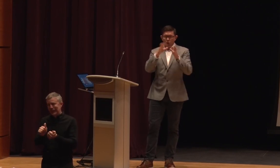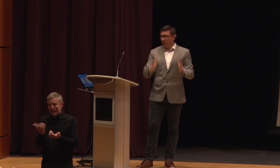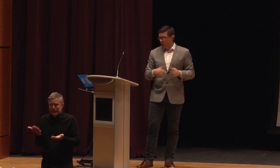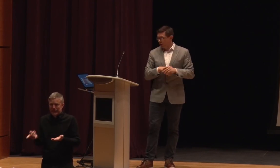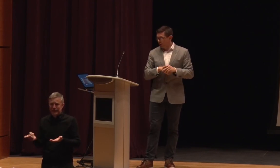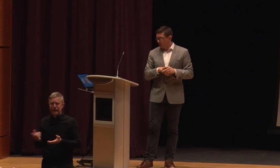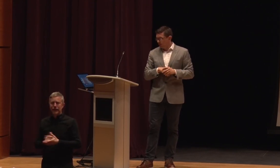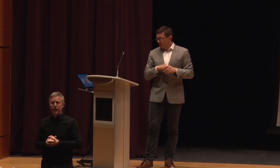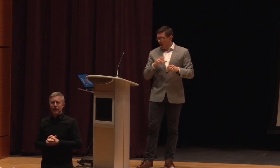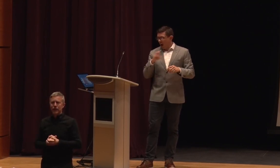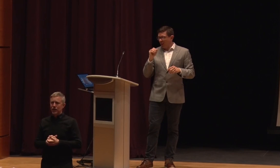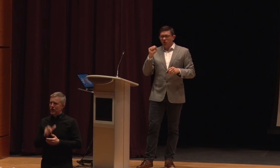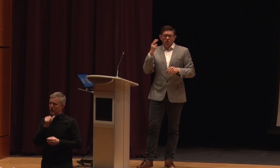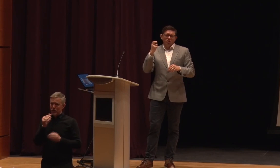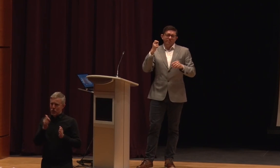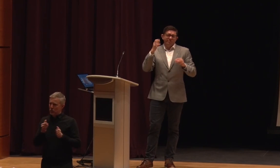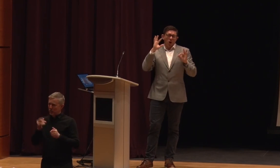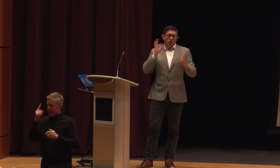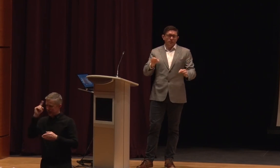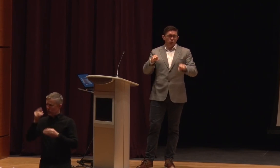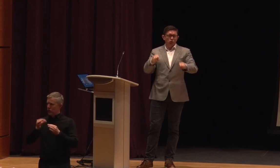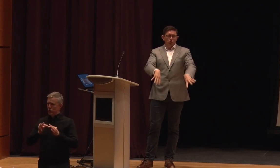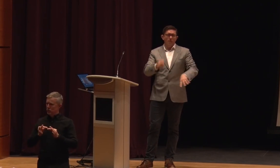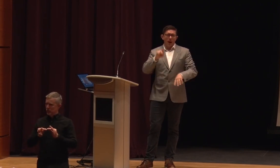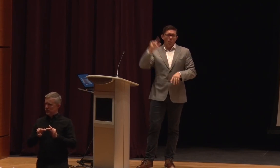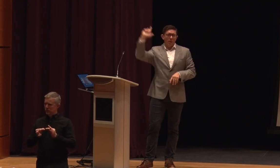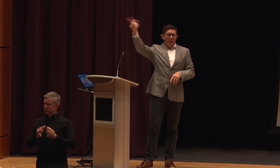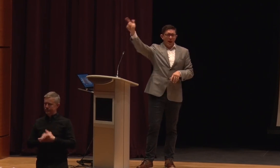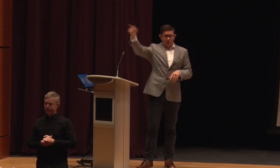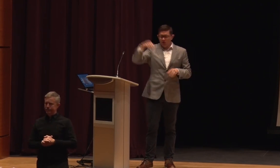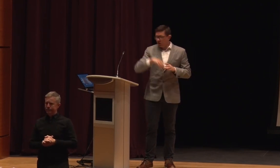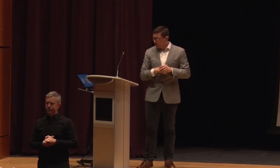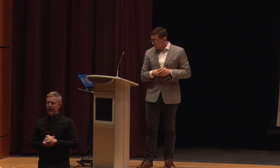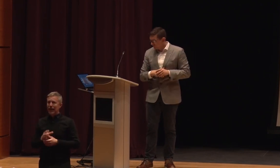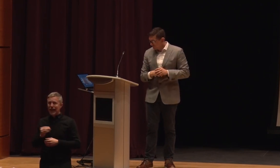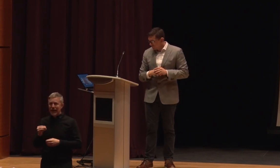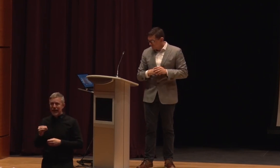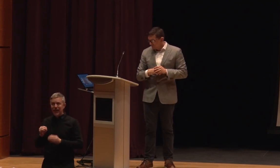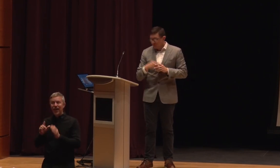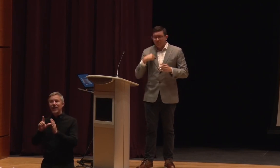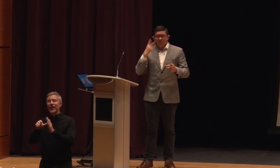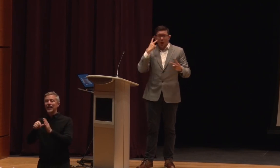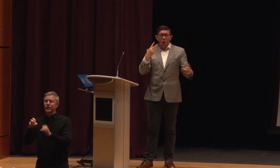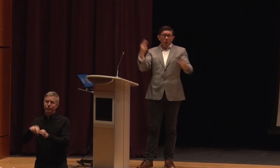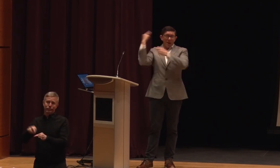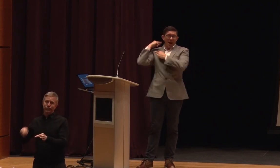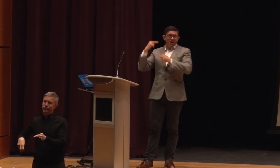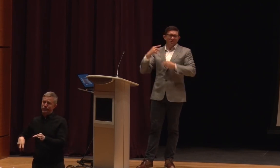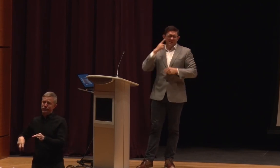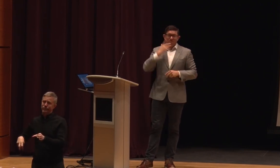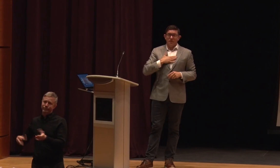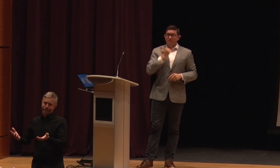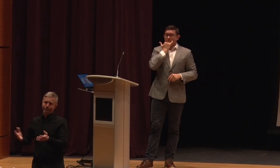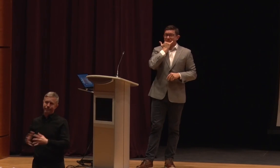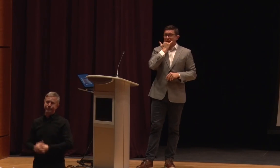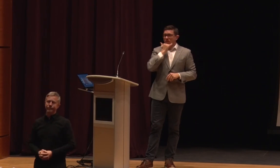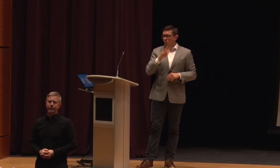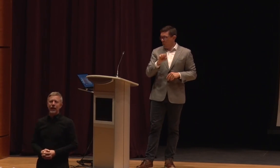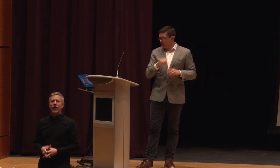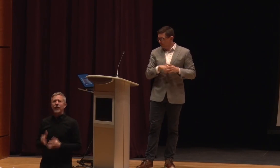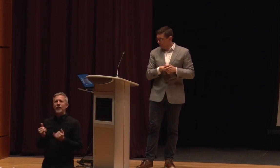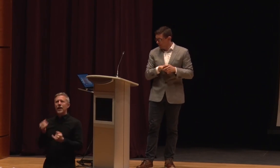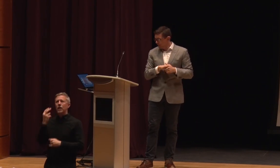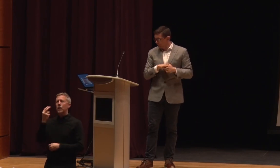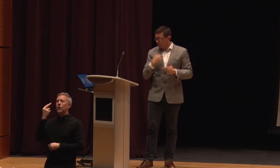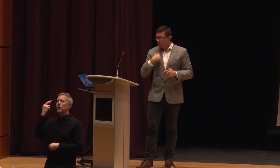She was not prepared to be an ASL interpreter, and she ultimately would drop out later. And looking back,